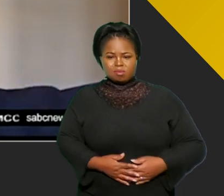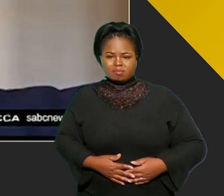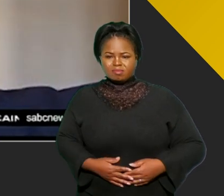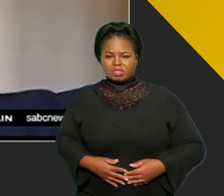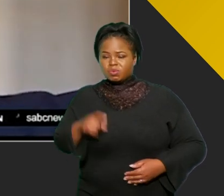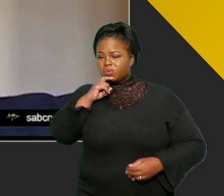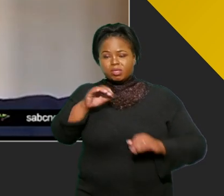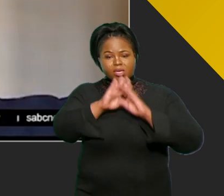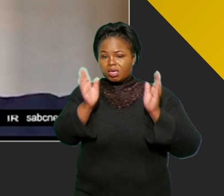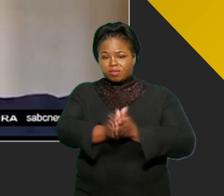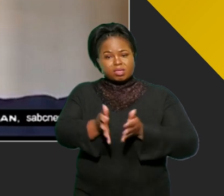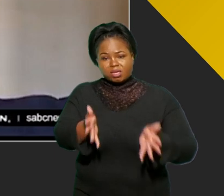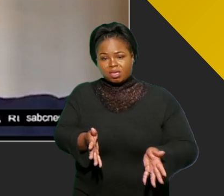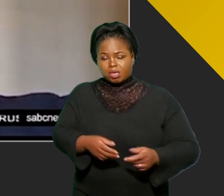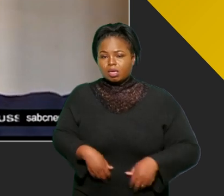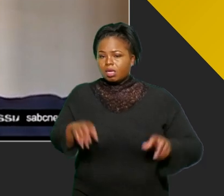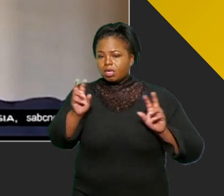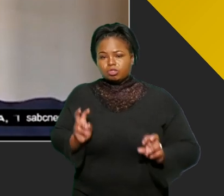Everything mode, electric,